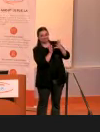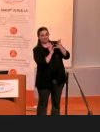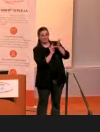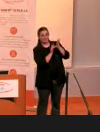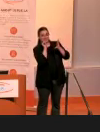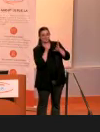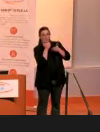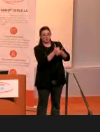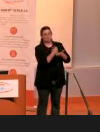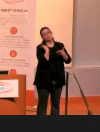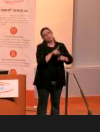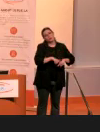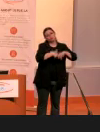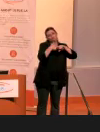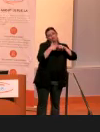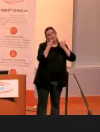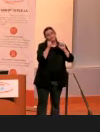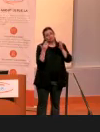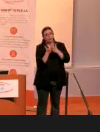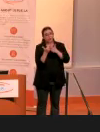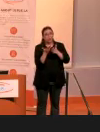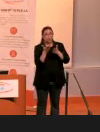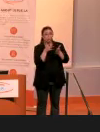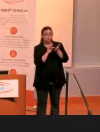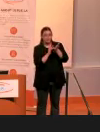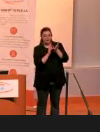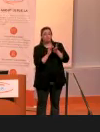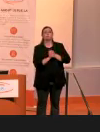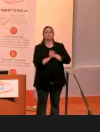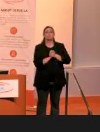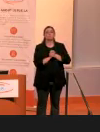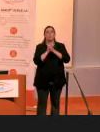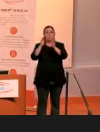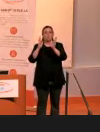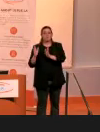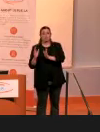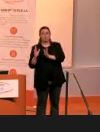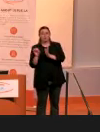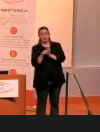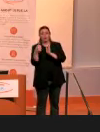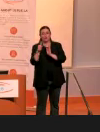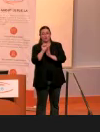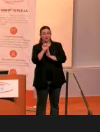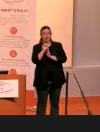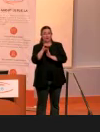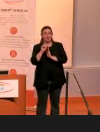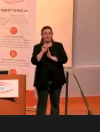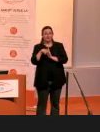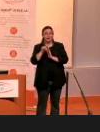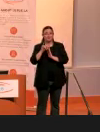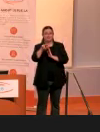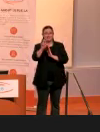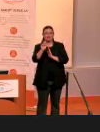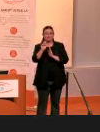simplify things. Or an adaptive trial where we do an early analysis rather than waiting a year or two for